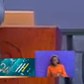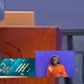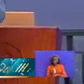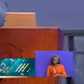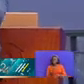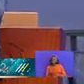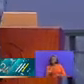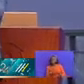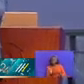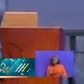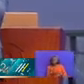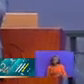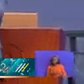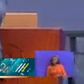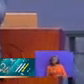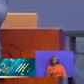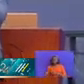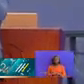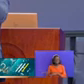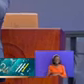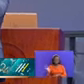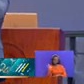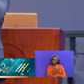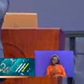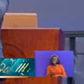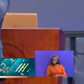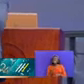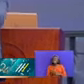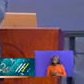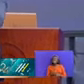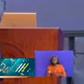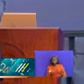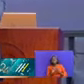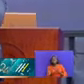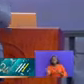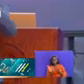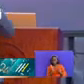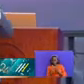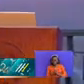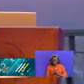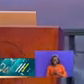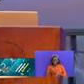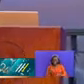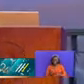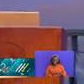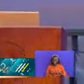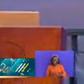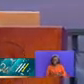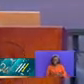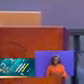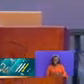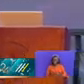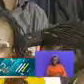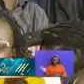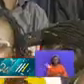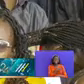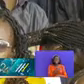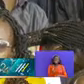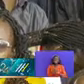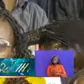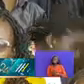lacking is not prayer my goodness we have prayed what is lacking is men that can enter in those